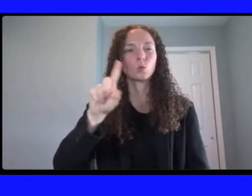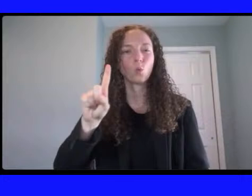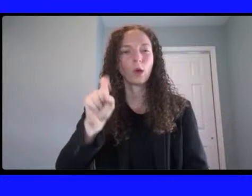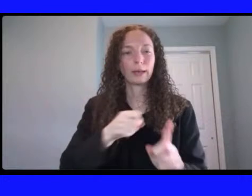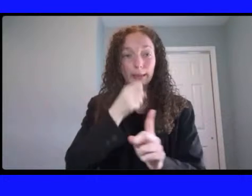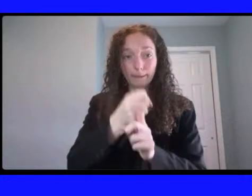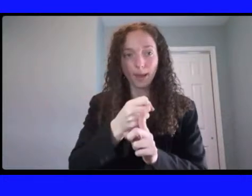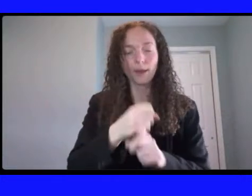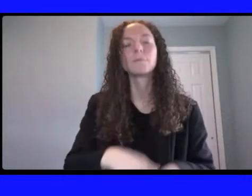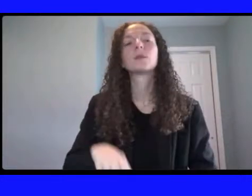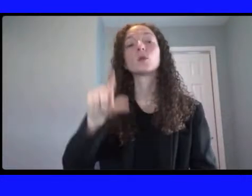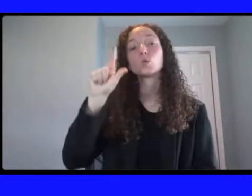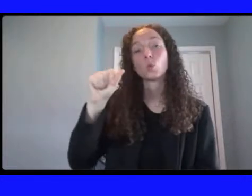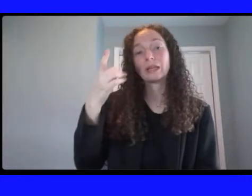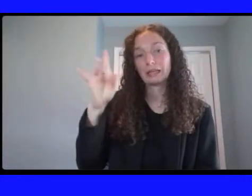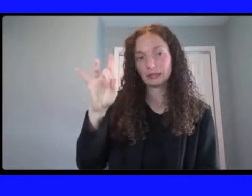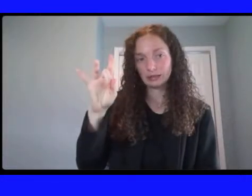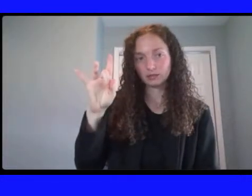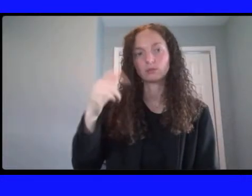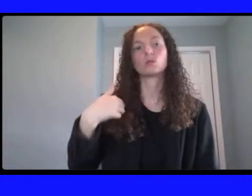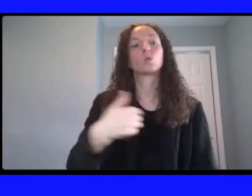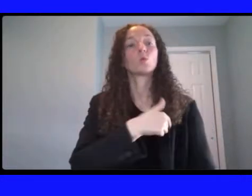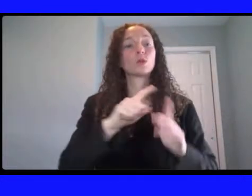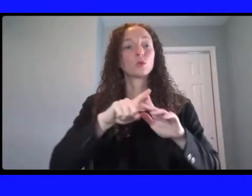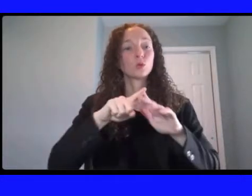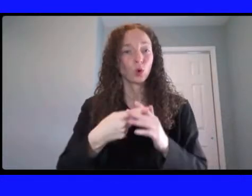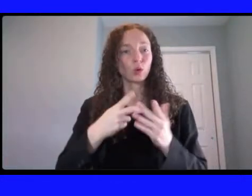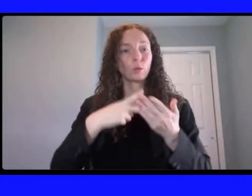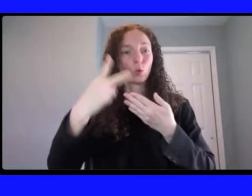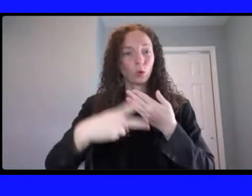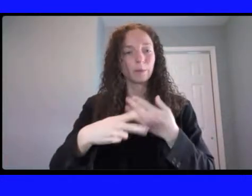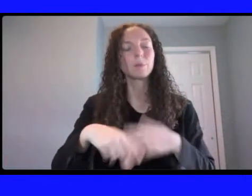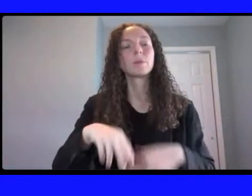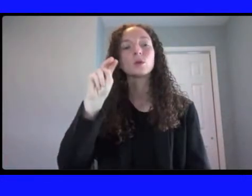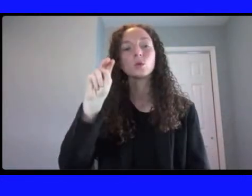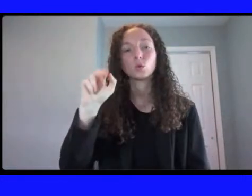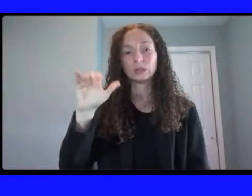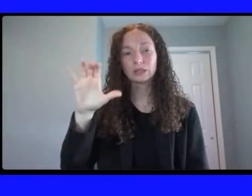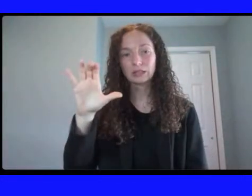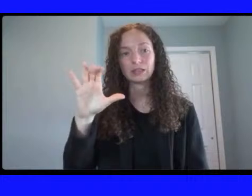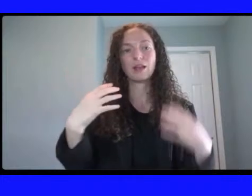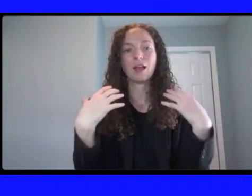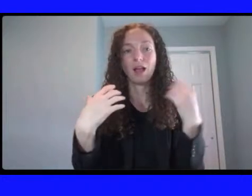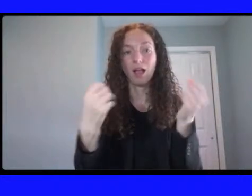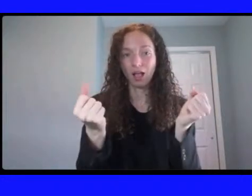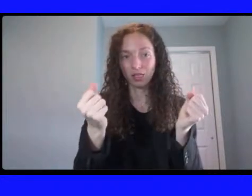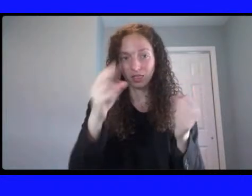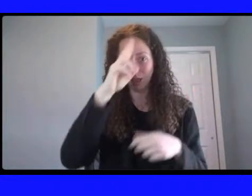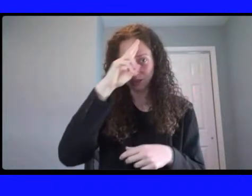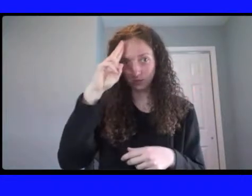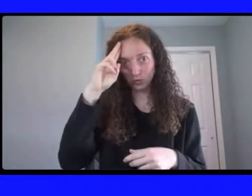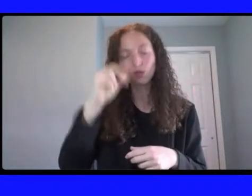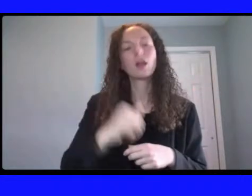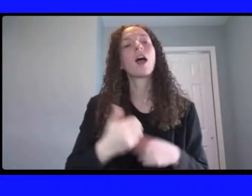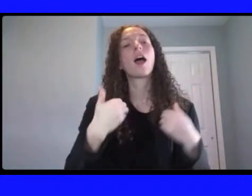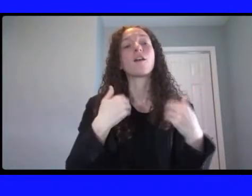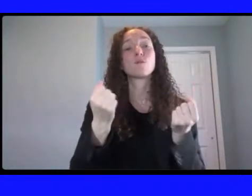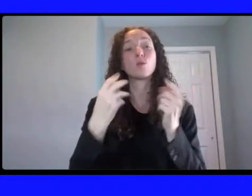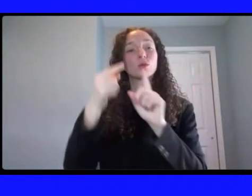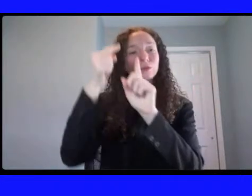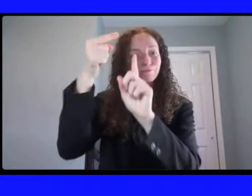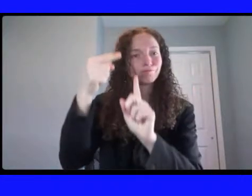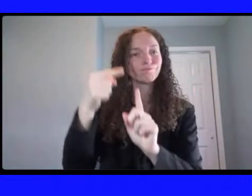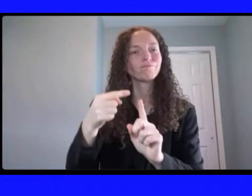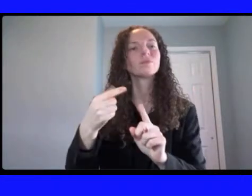and Black non-Hispanic women were 8 times more likely for maternal morbidity. Black women were